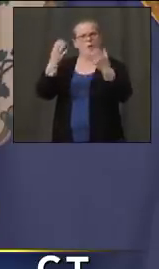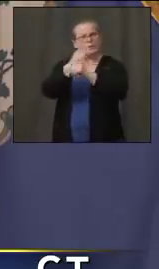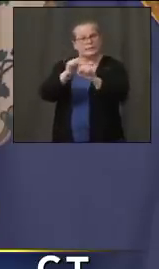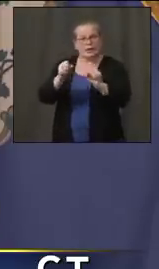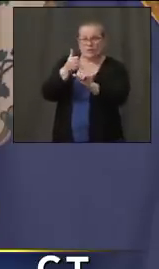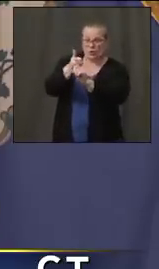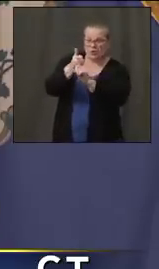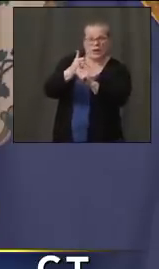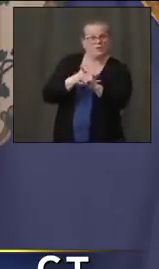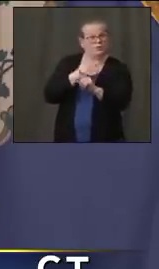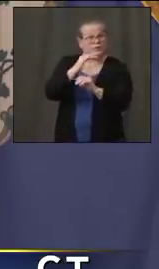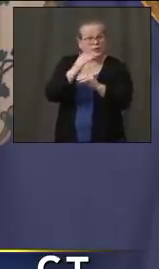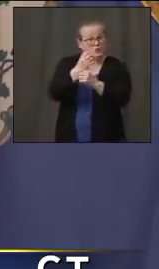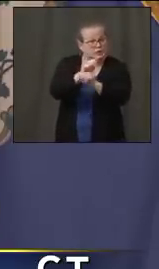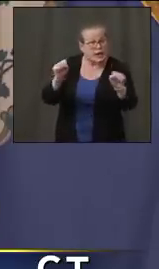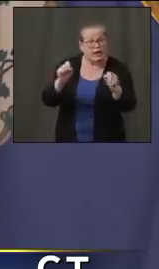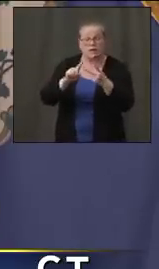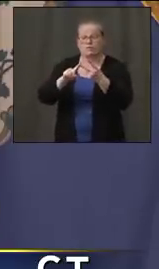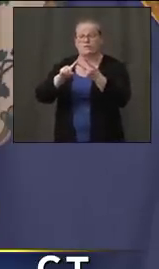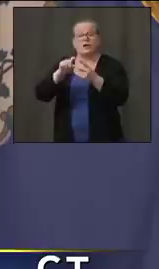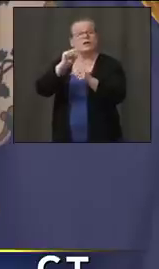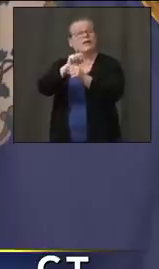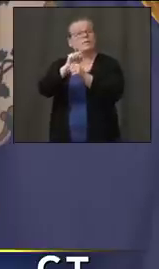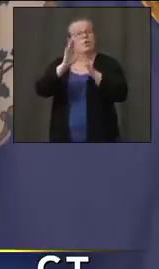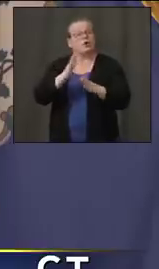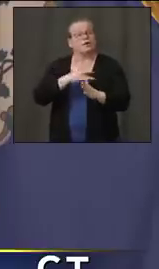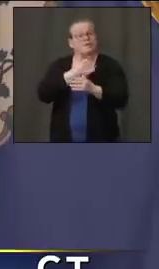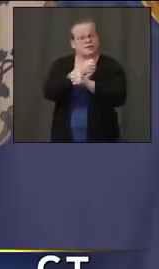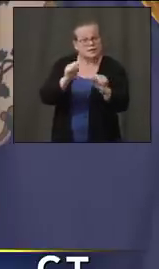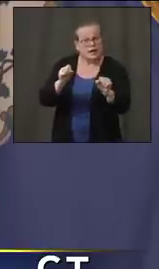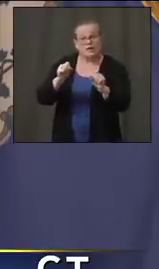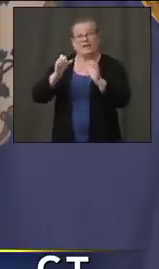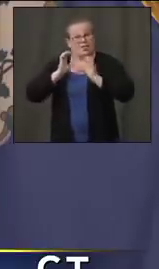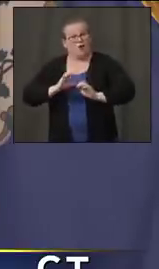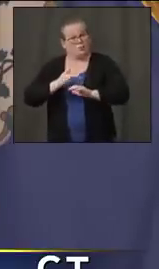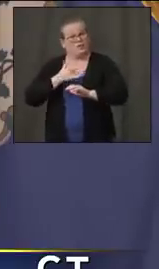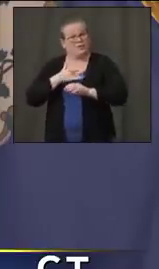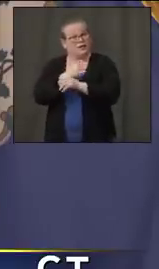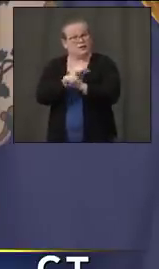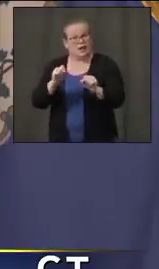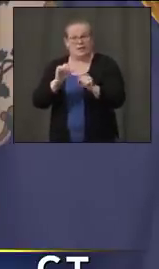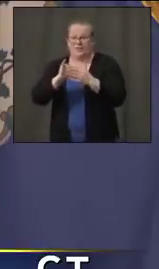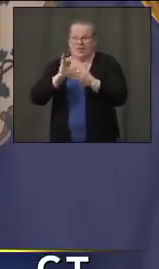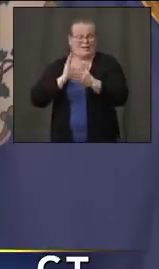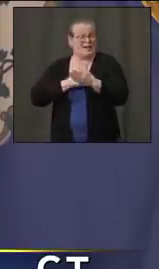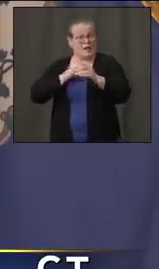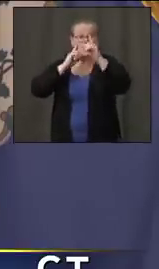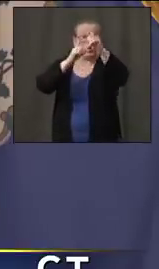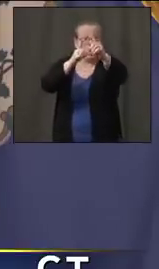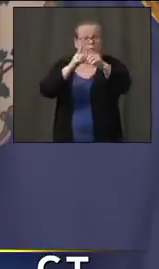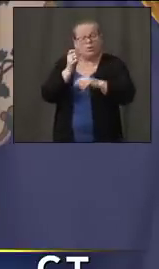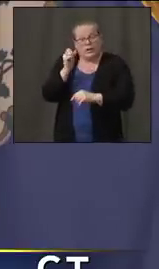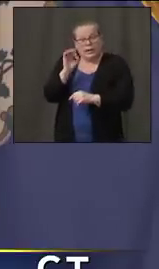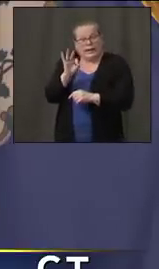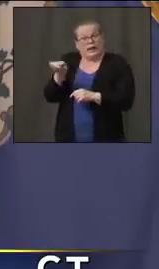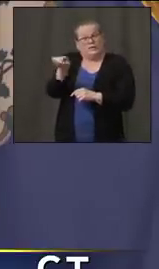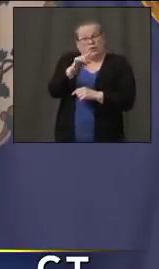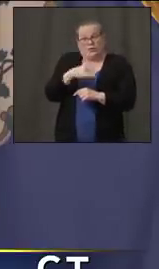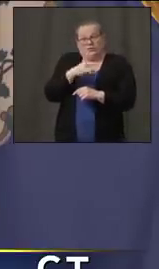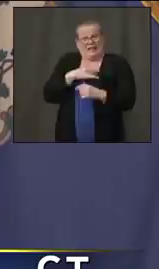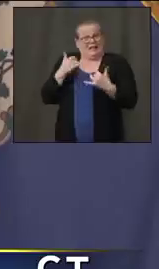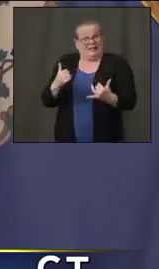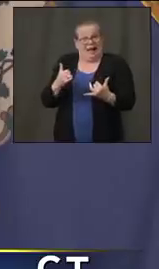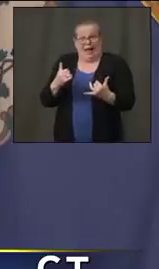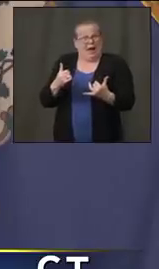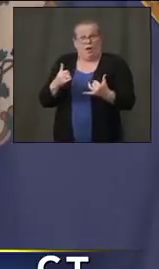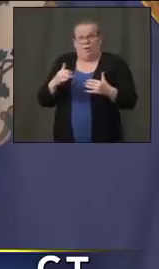your employees feel safe, and your customers feel safe. And of course, if you don't feel that this is the time to do it, there's no